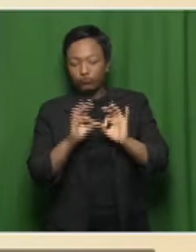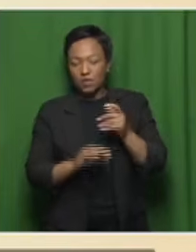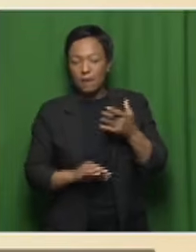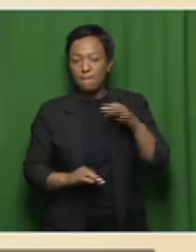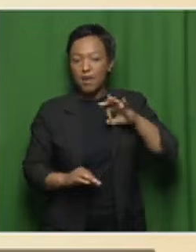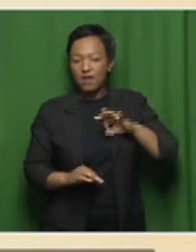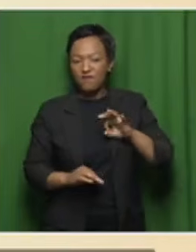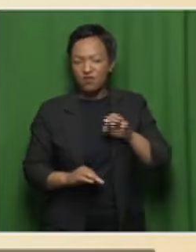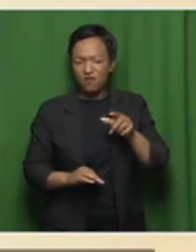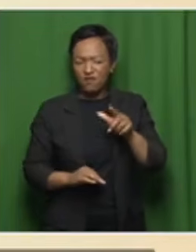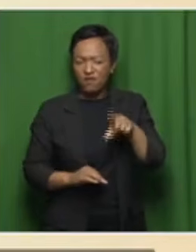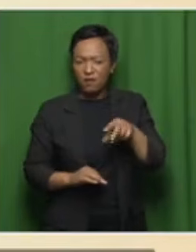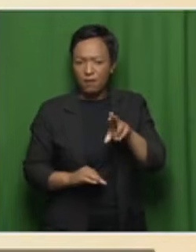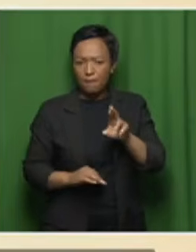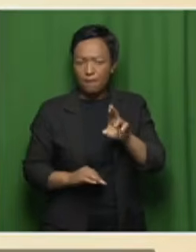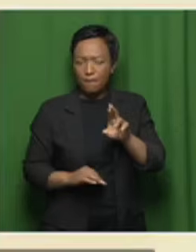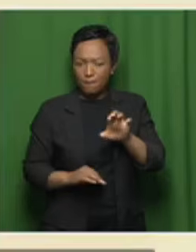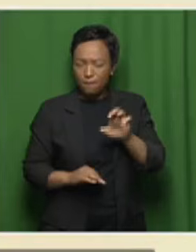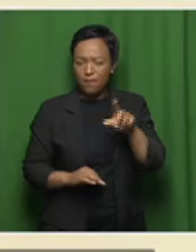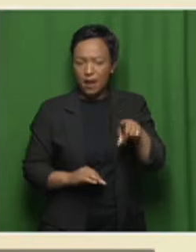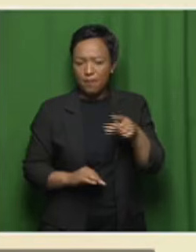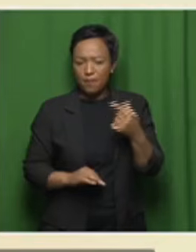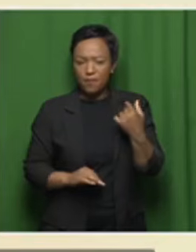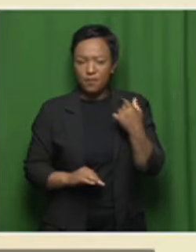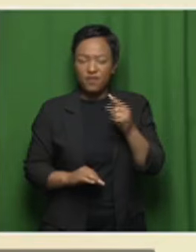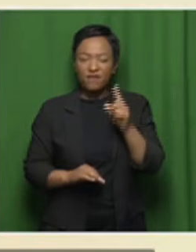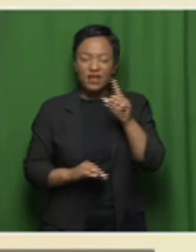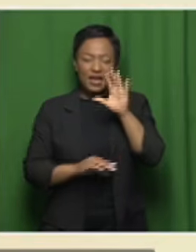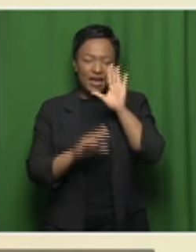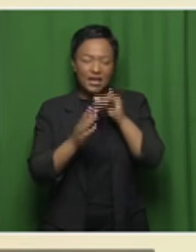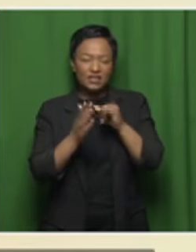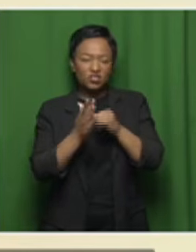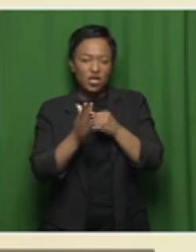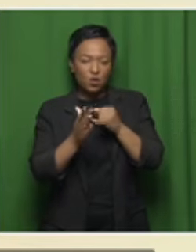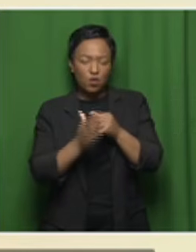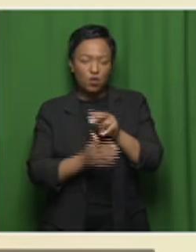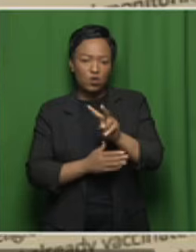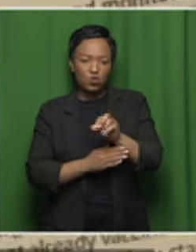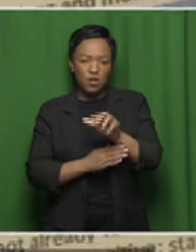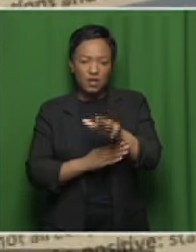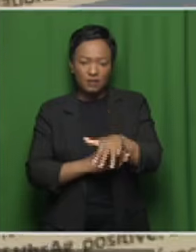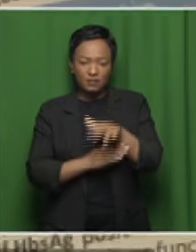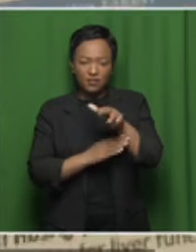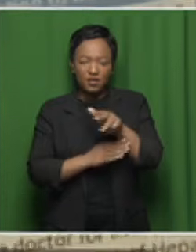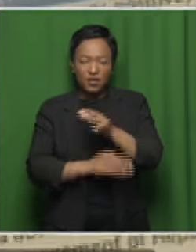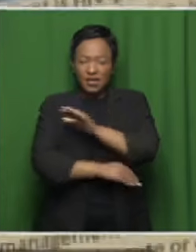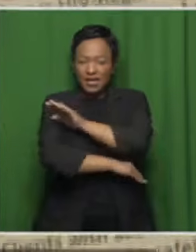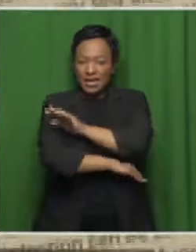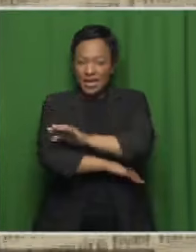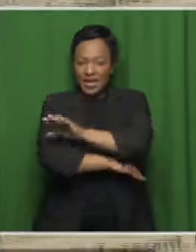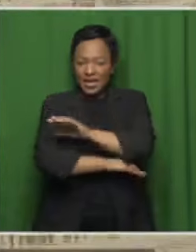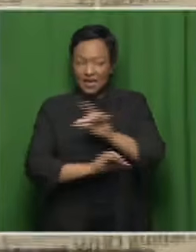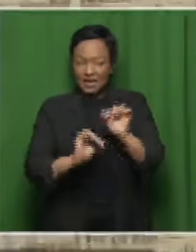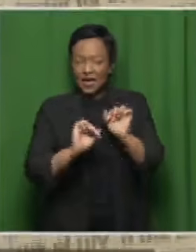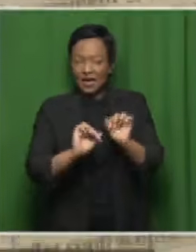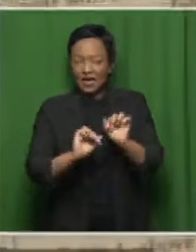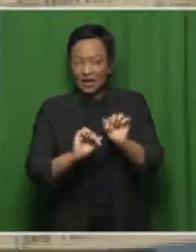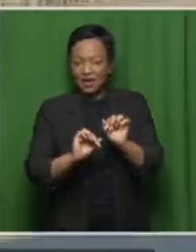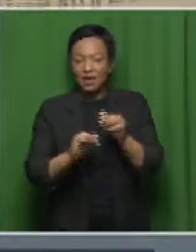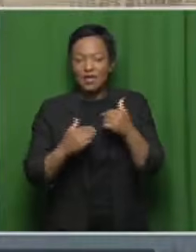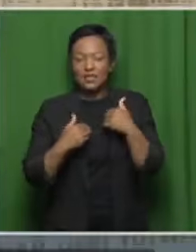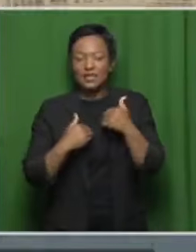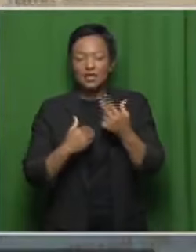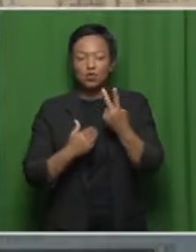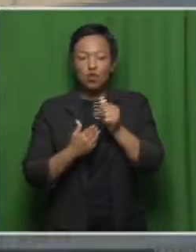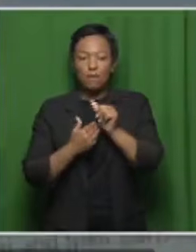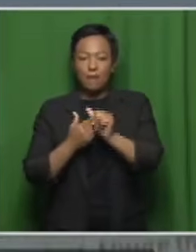PrEP. She first learned about it in January 2019 at her local clinic and later began the